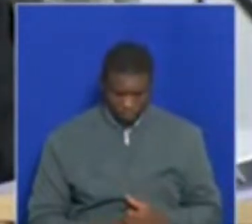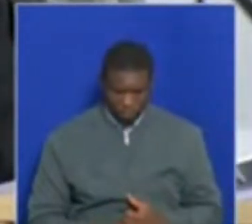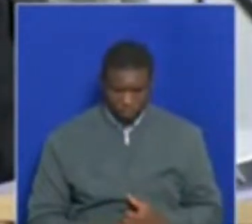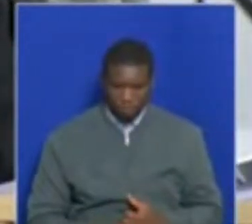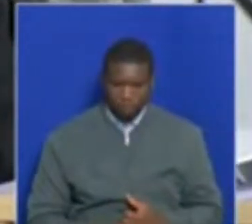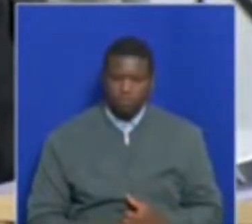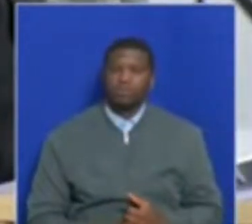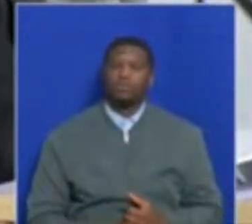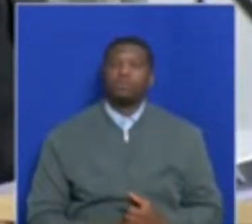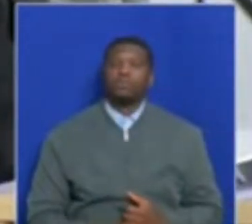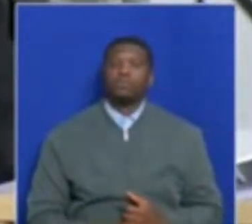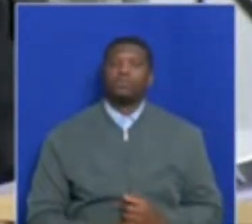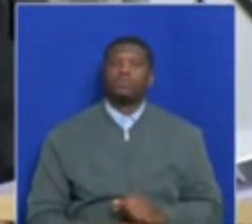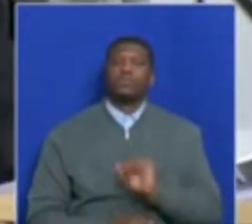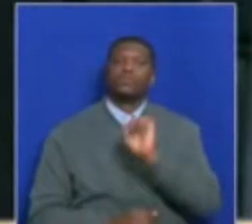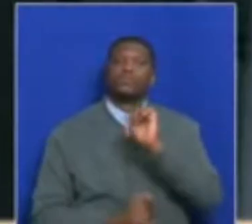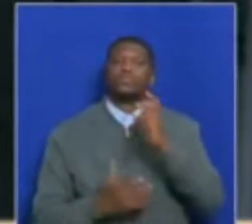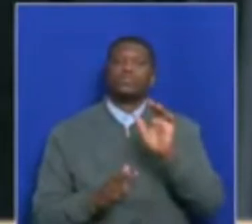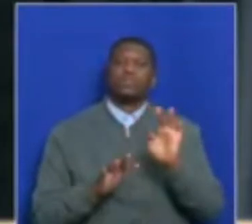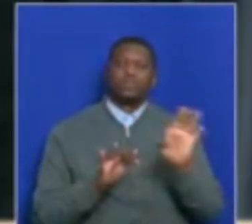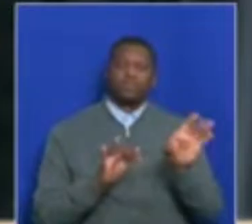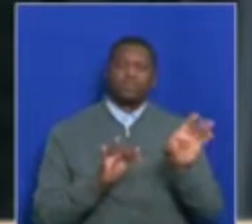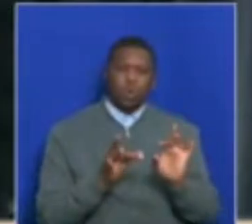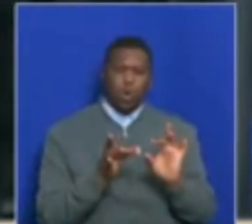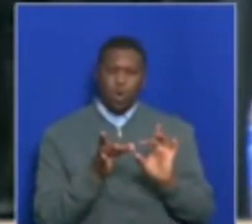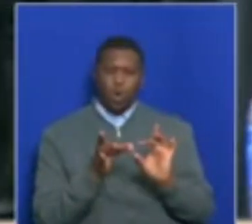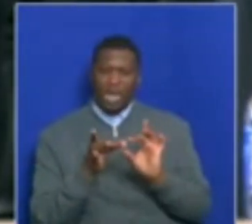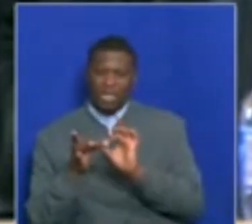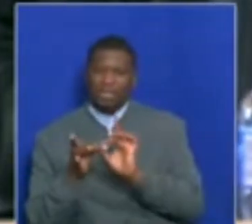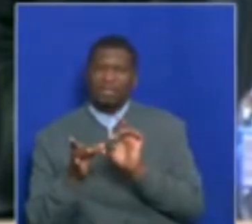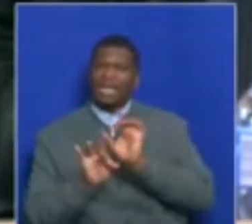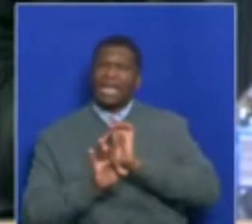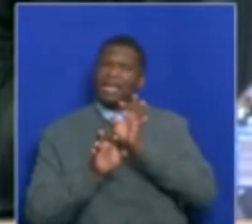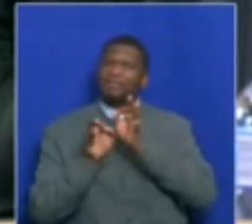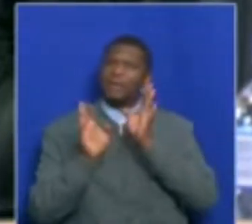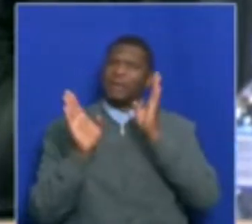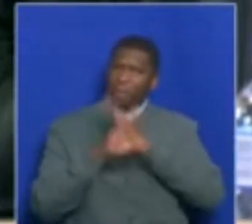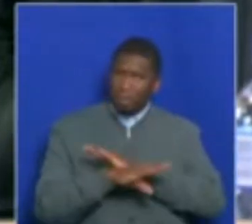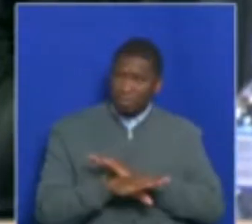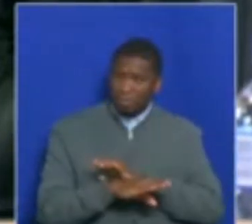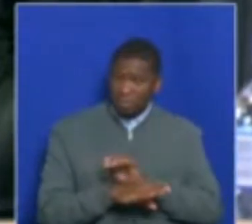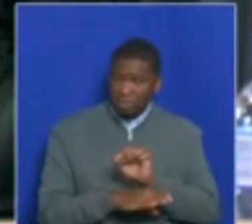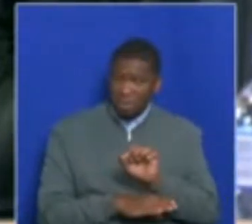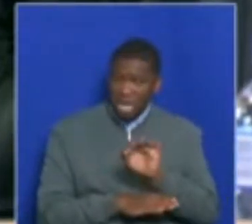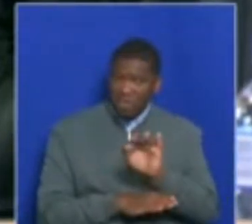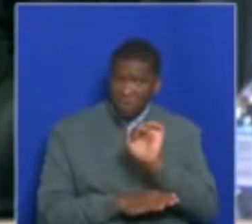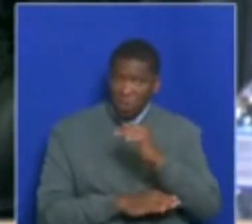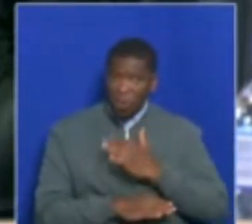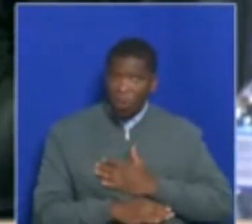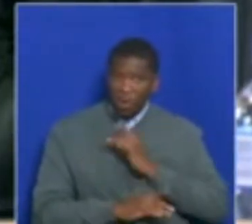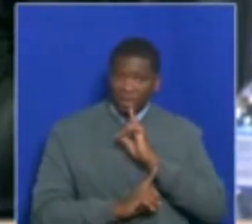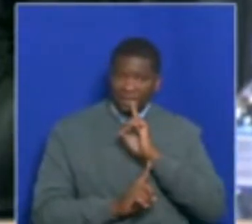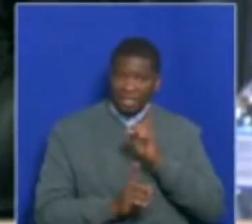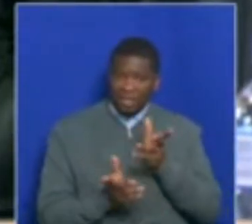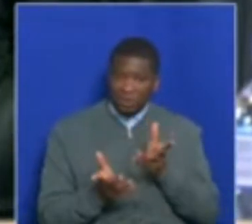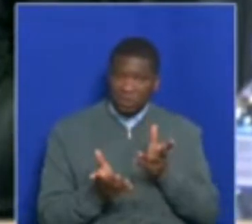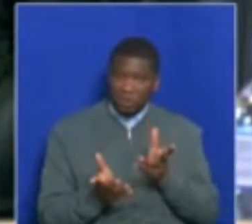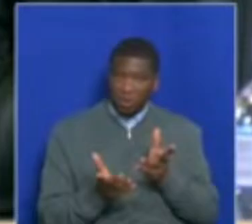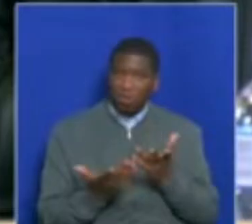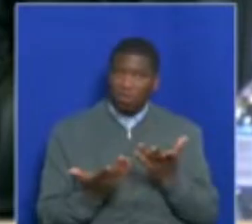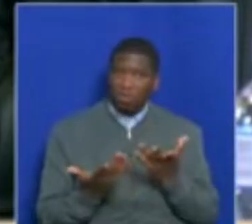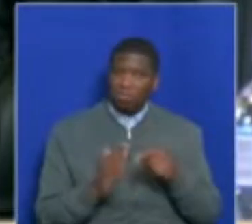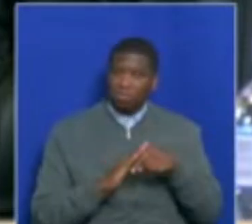connecting without saying so, and maybe if that's what you want to say in detail, you should speak to